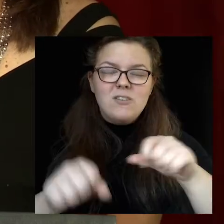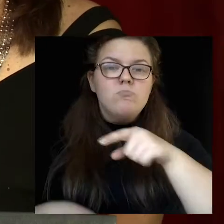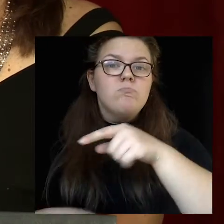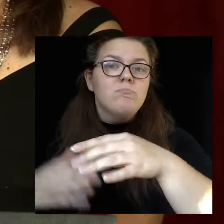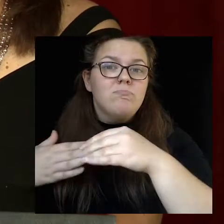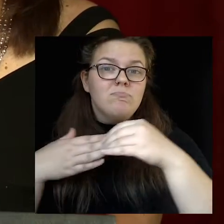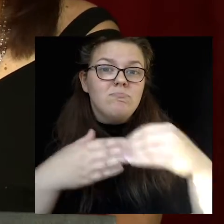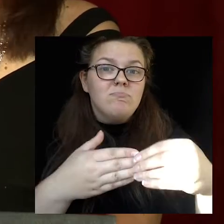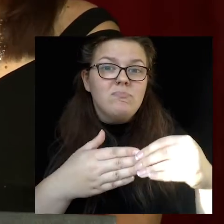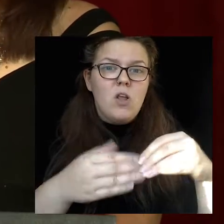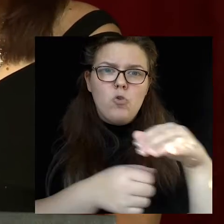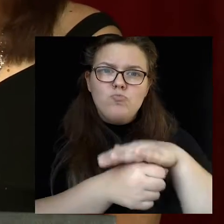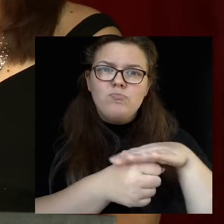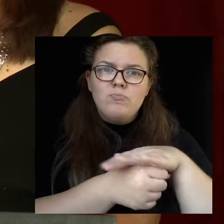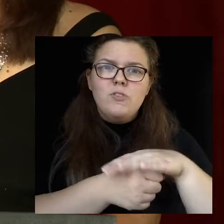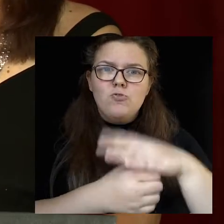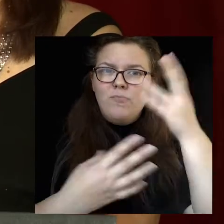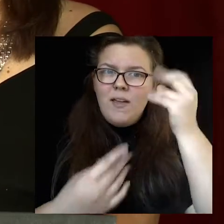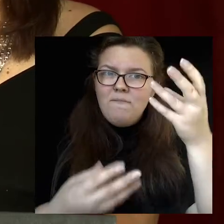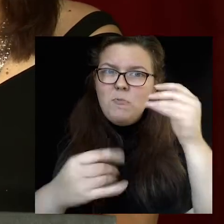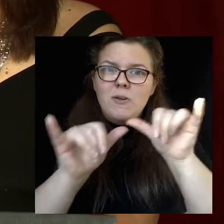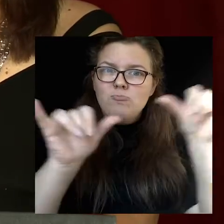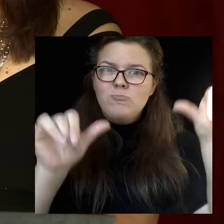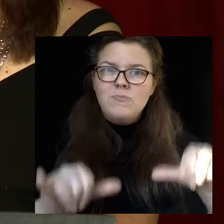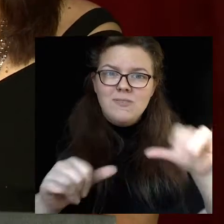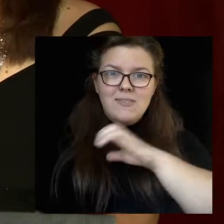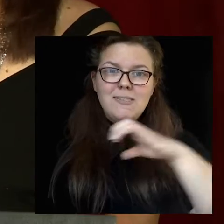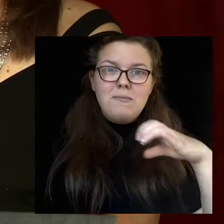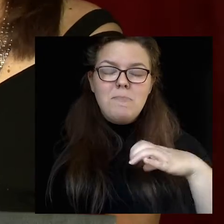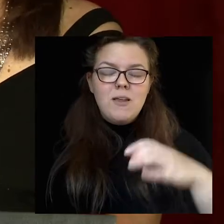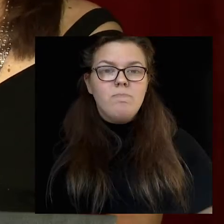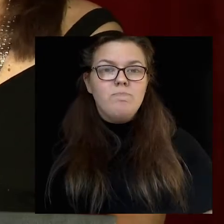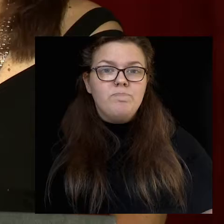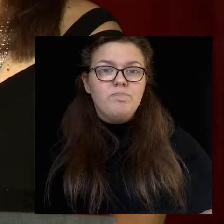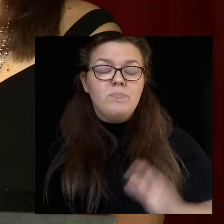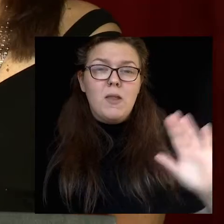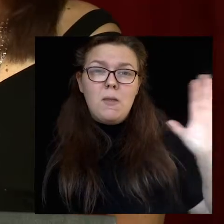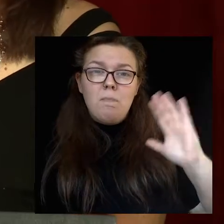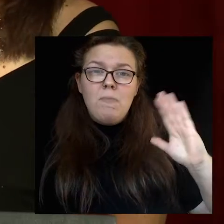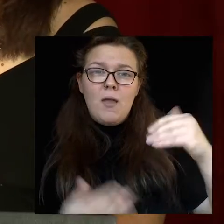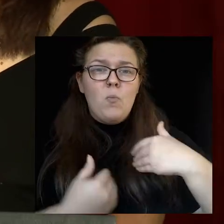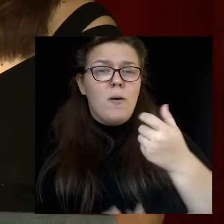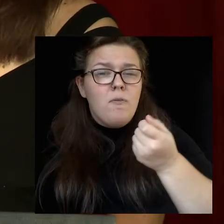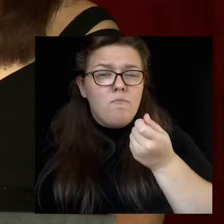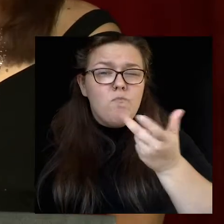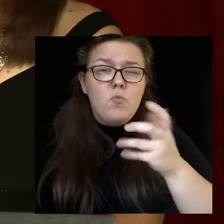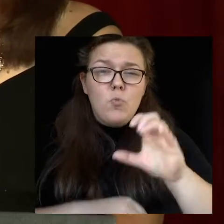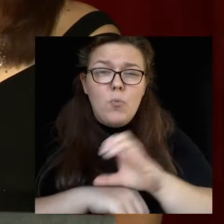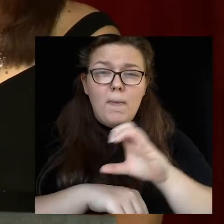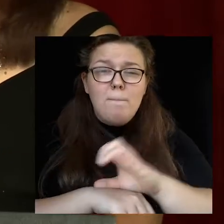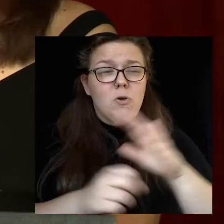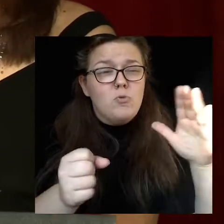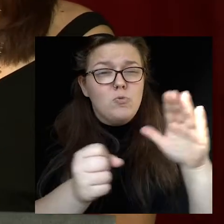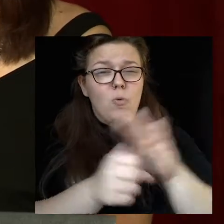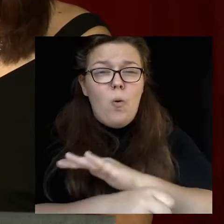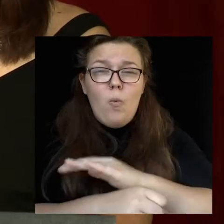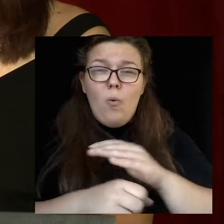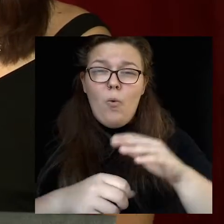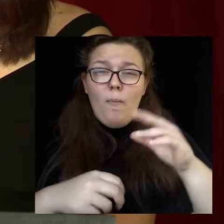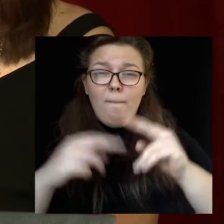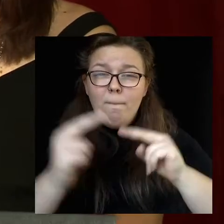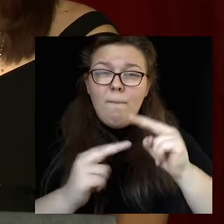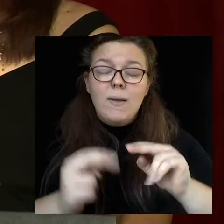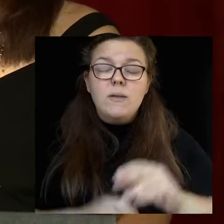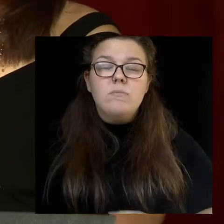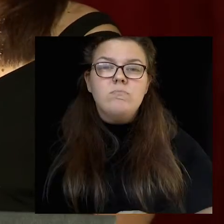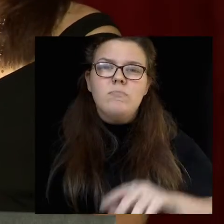our original Information Systems Committee. At a time when we literally only had a few computers in our entire